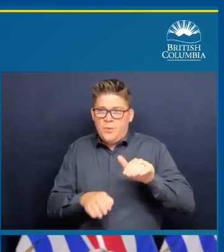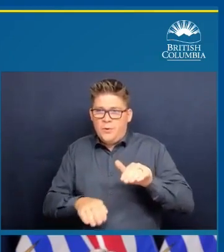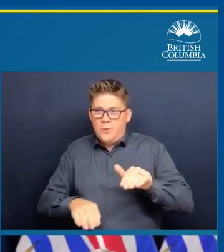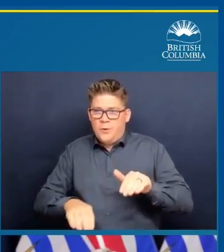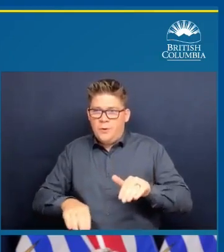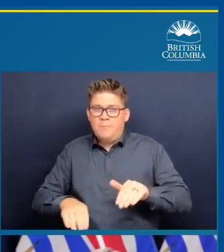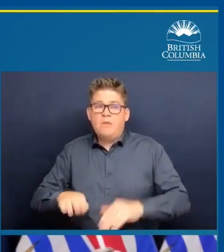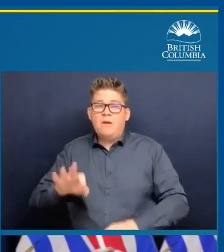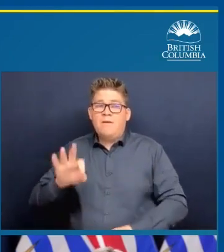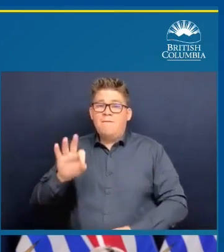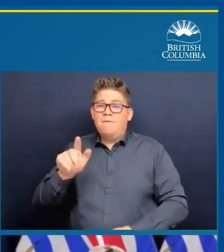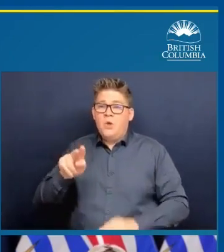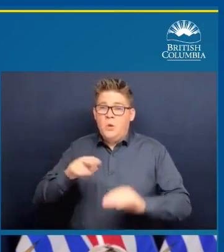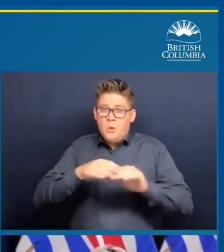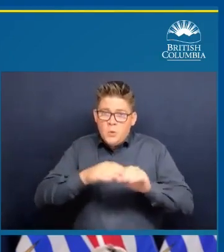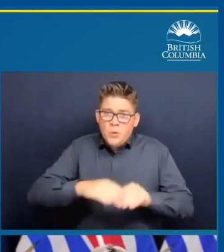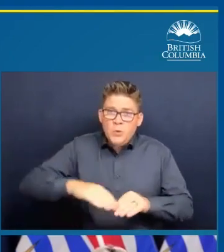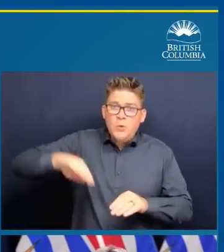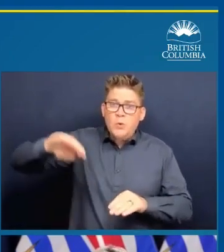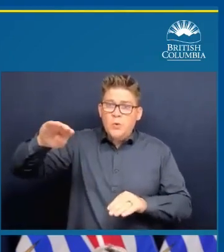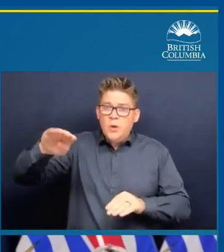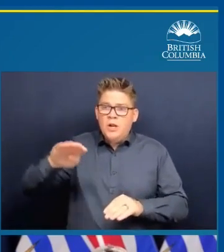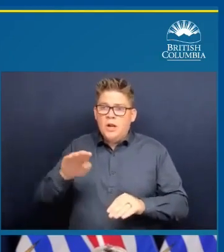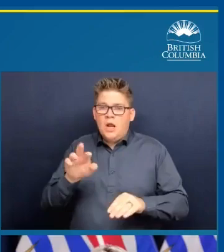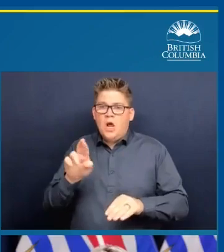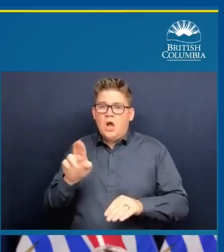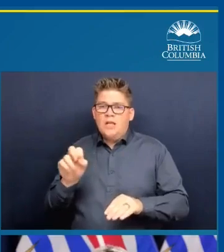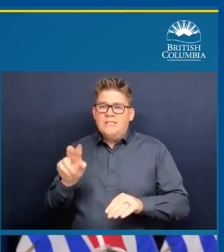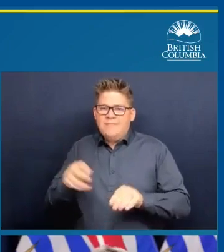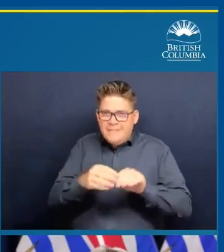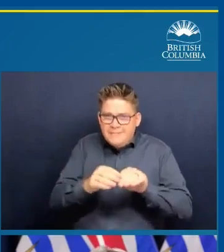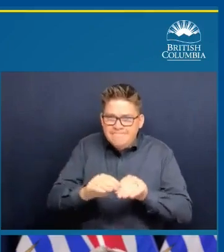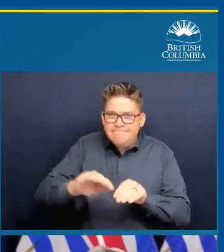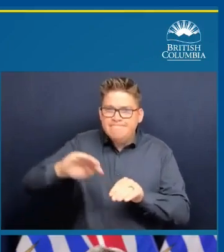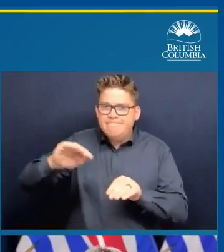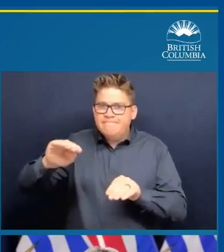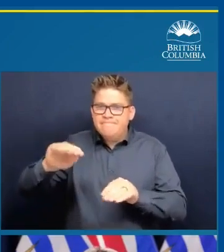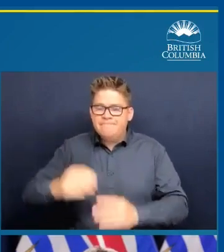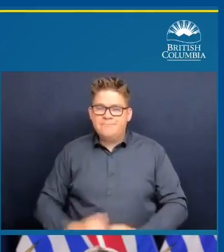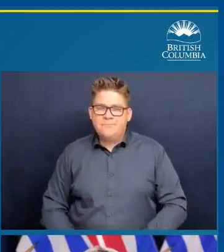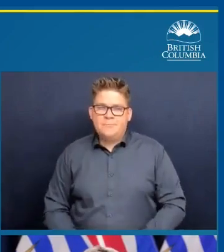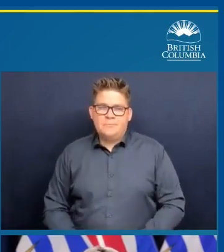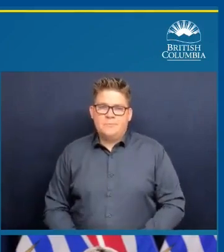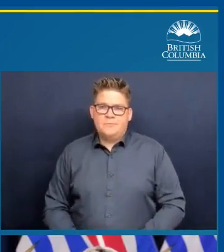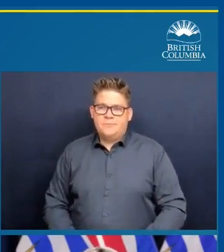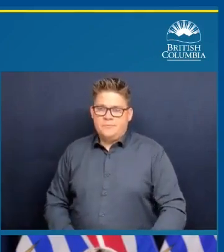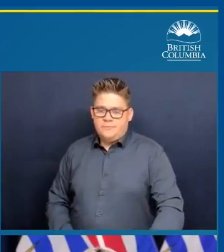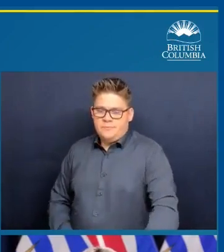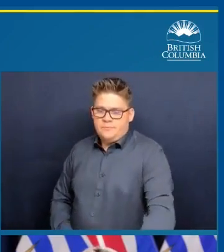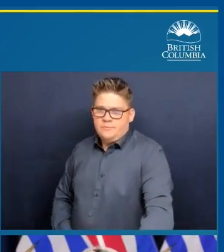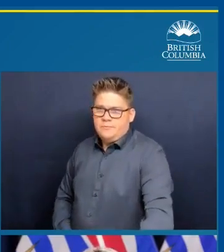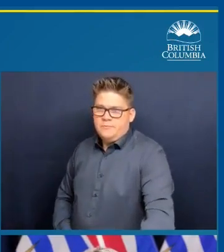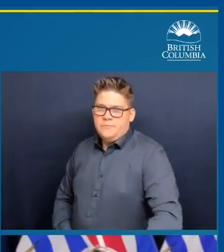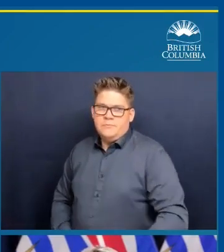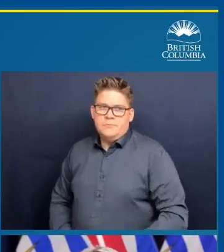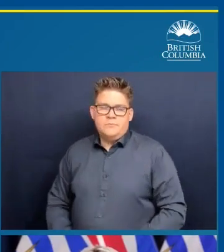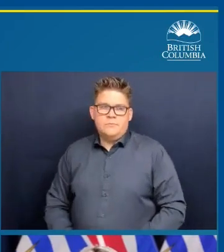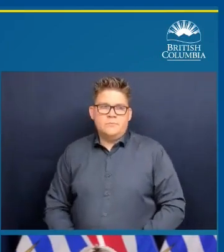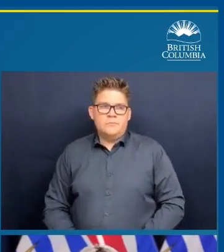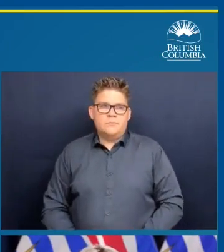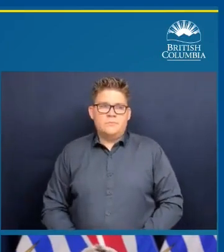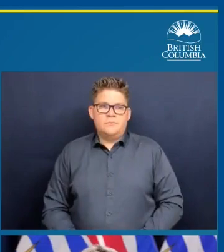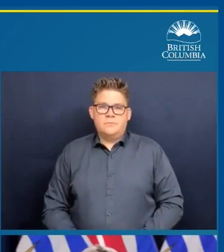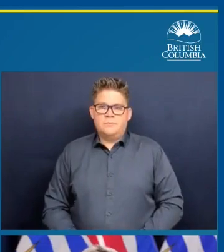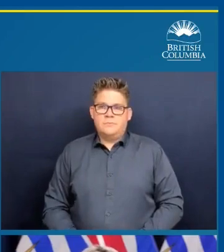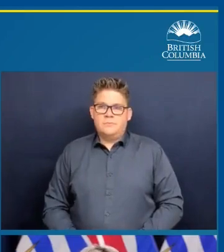we look at the BC Children's Hospital laboratory data, which is something that gives us an understanding of what's happening in younger